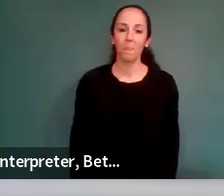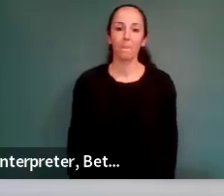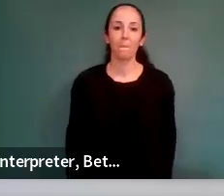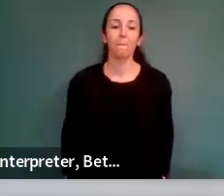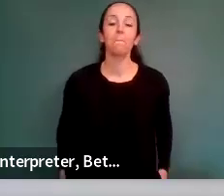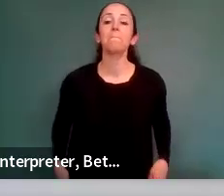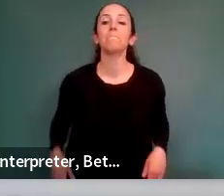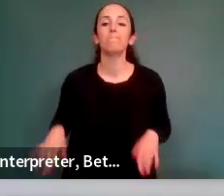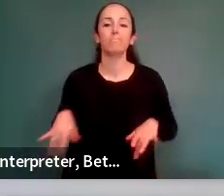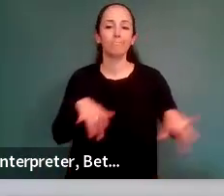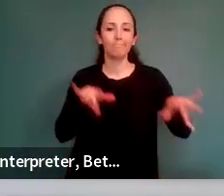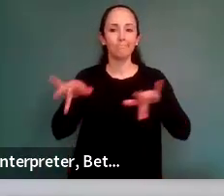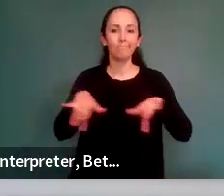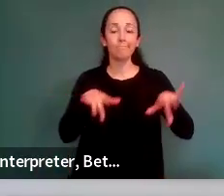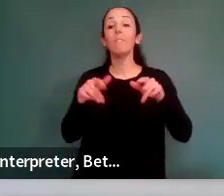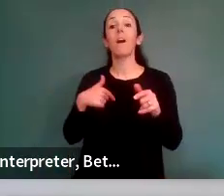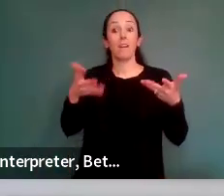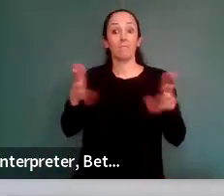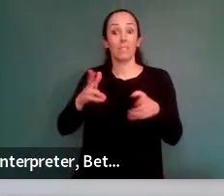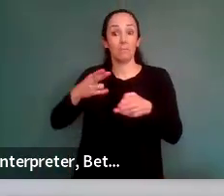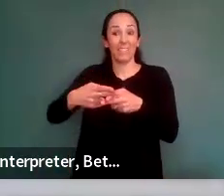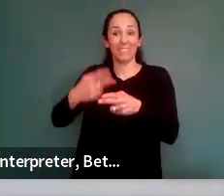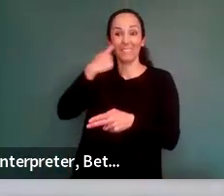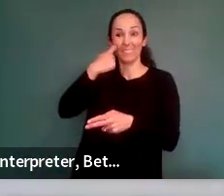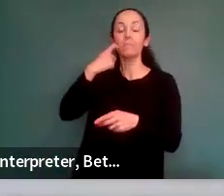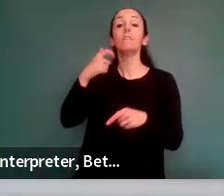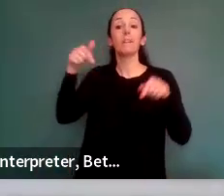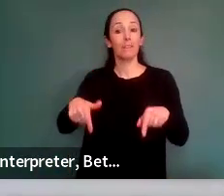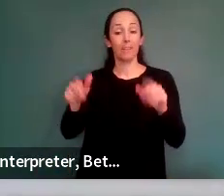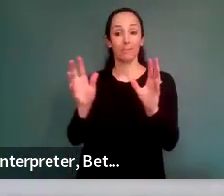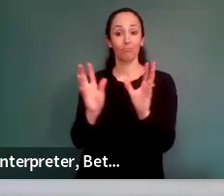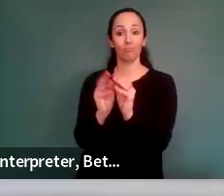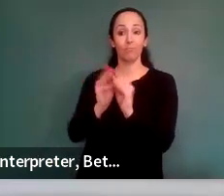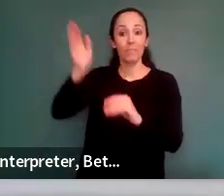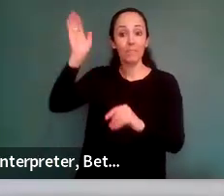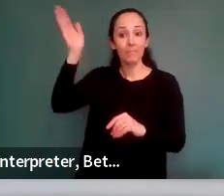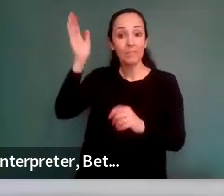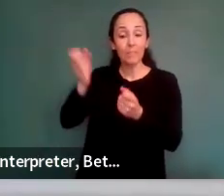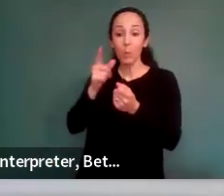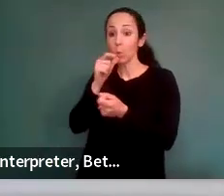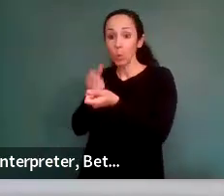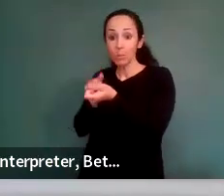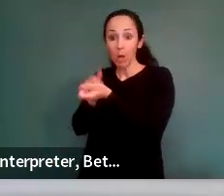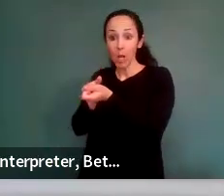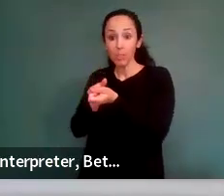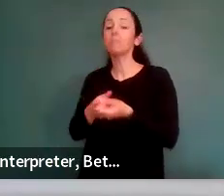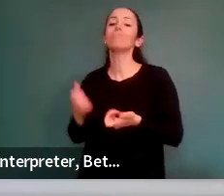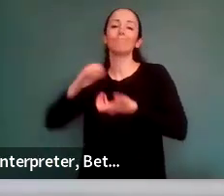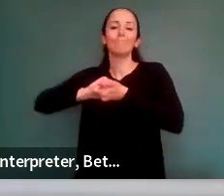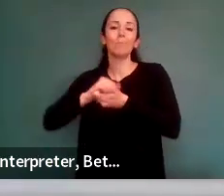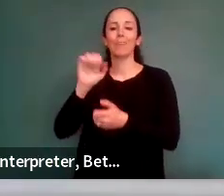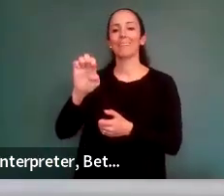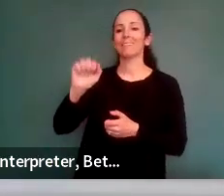as I mentioned in the beginning, we are bringing this session to you in collaboration with Seals